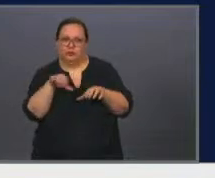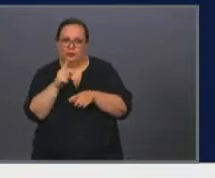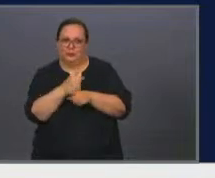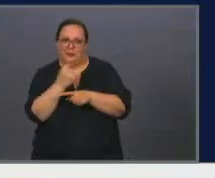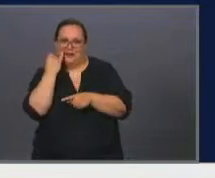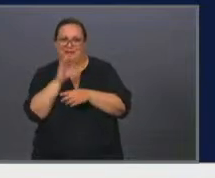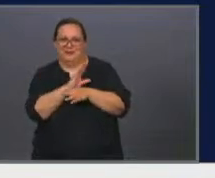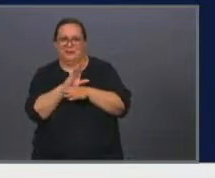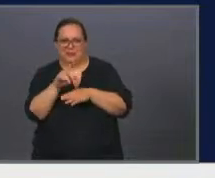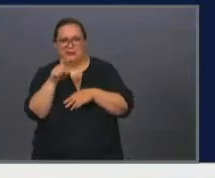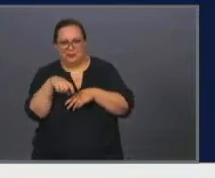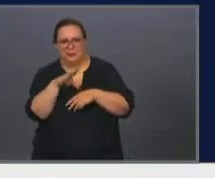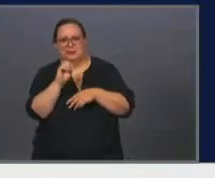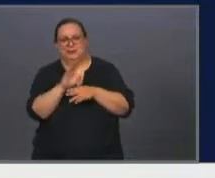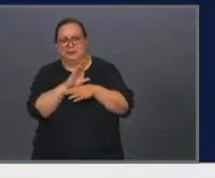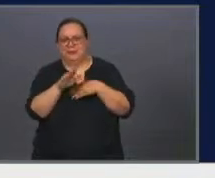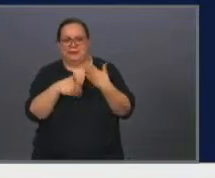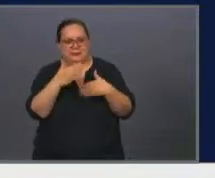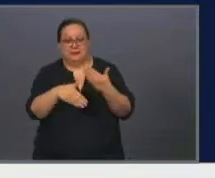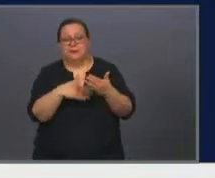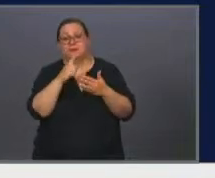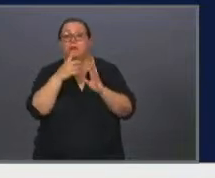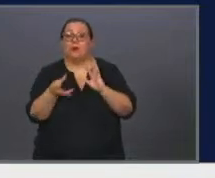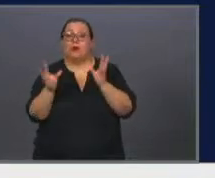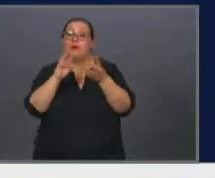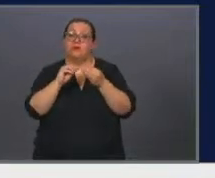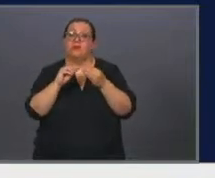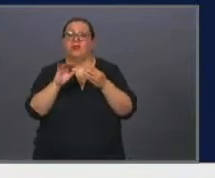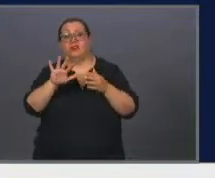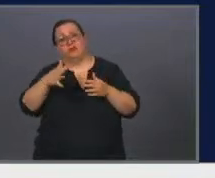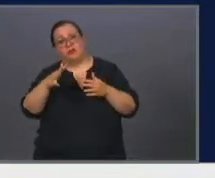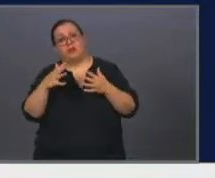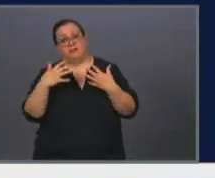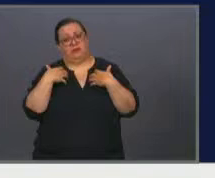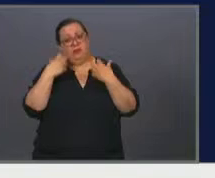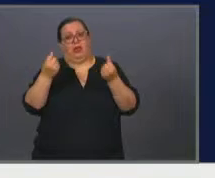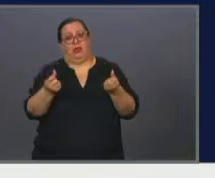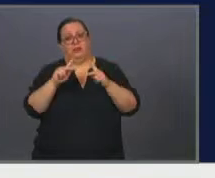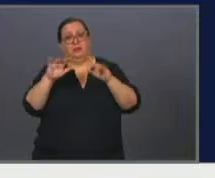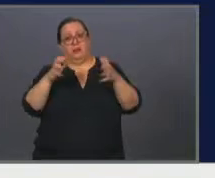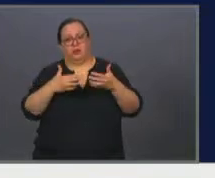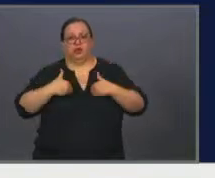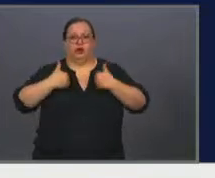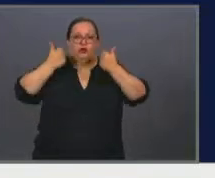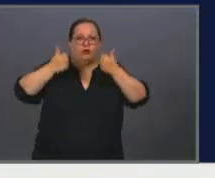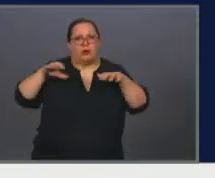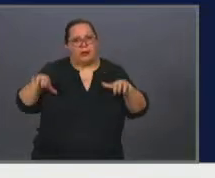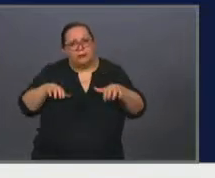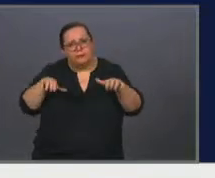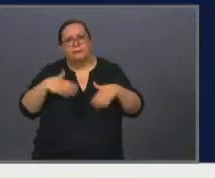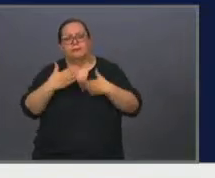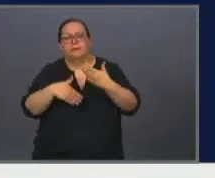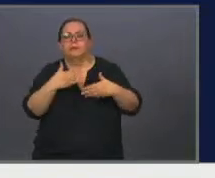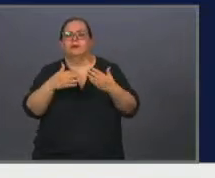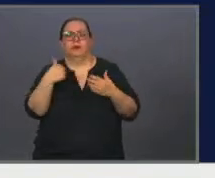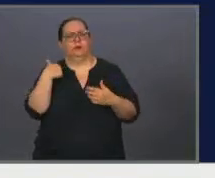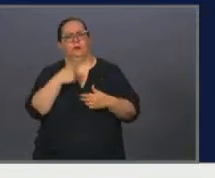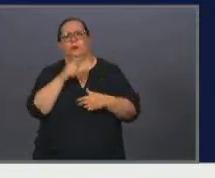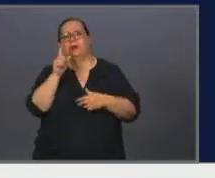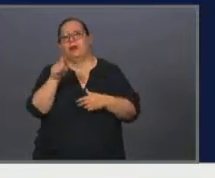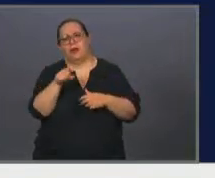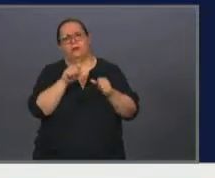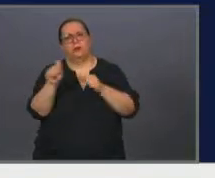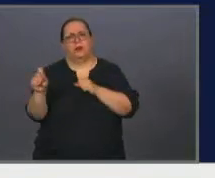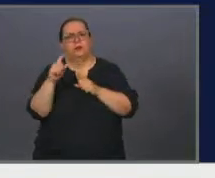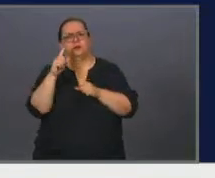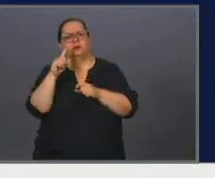And you're in an overall relatively healthy population, younger, active. And we have to be able to take a look